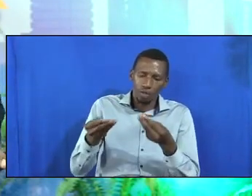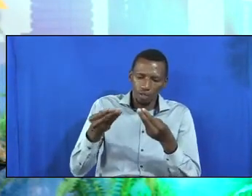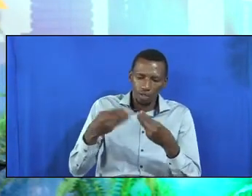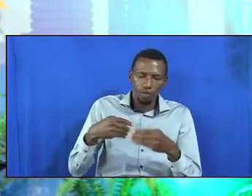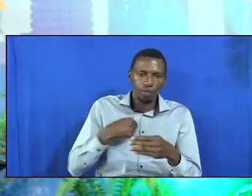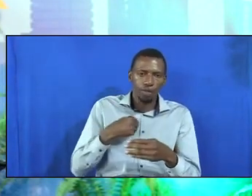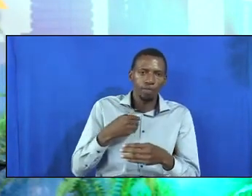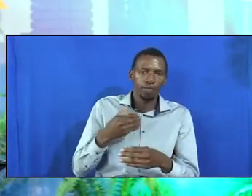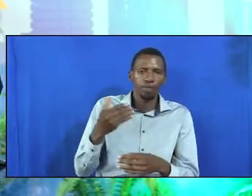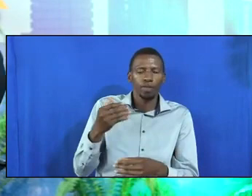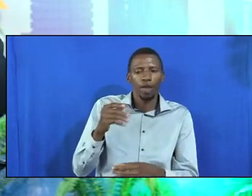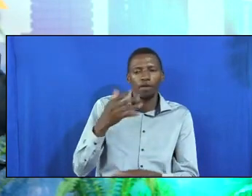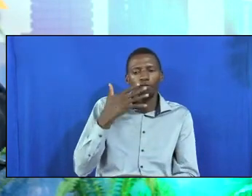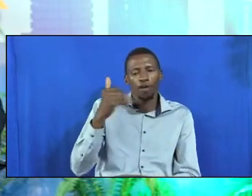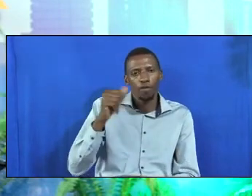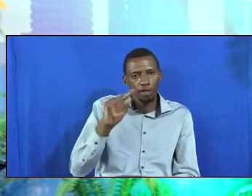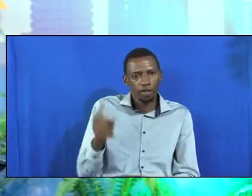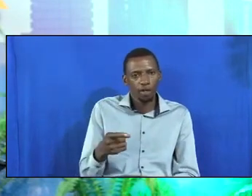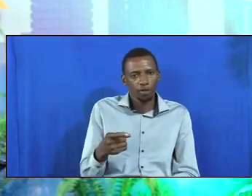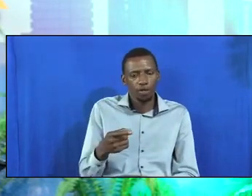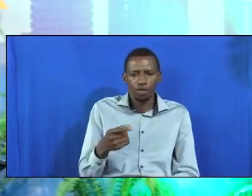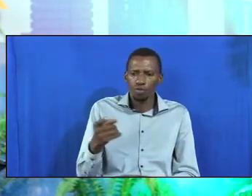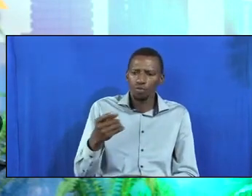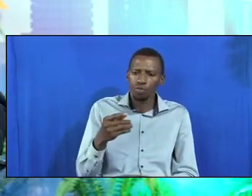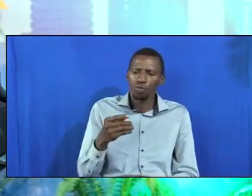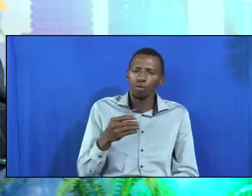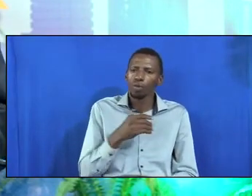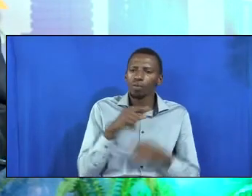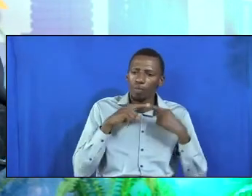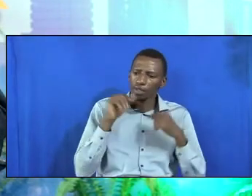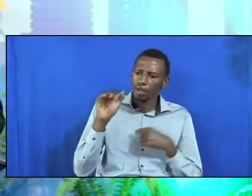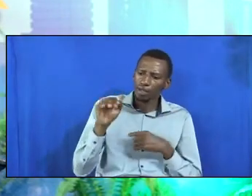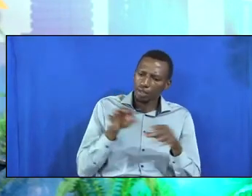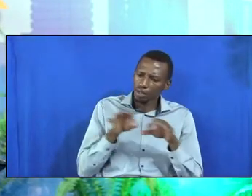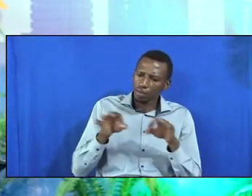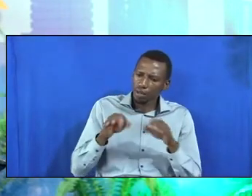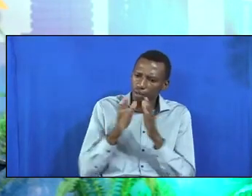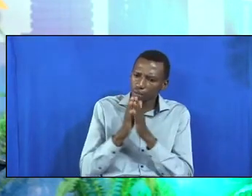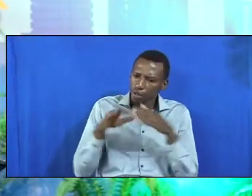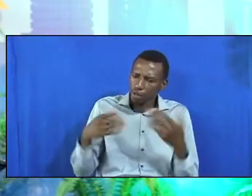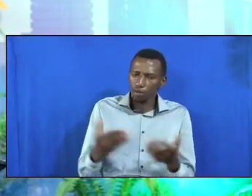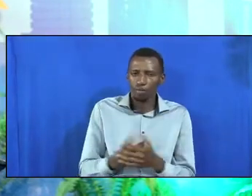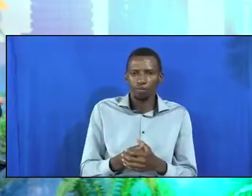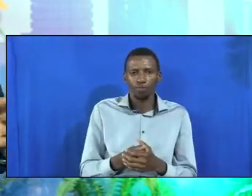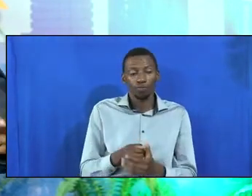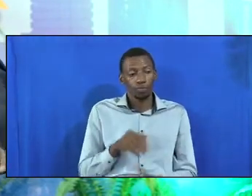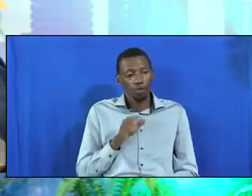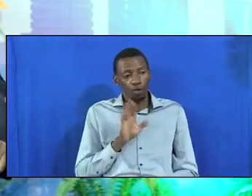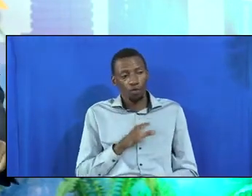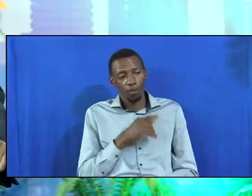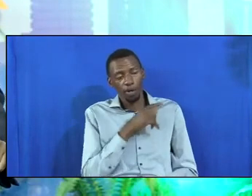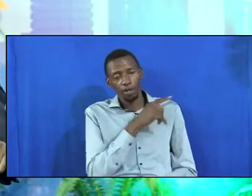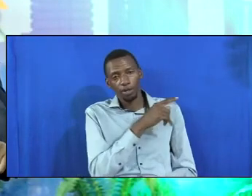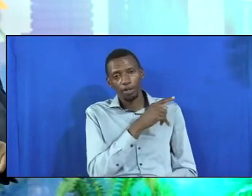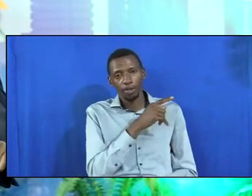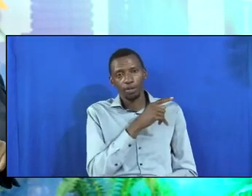of 500,000. So tell me, how did you pray? That's when mama also called me and he told me things are happening from the night